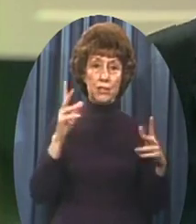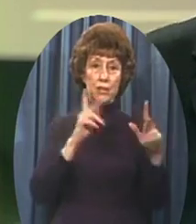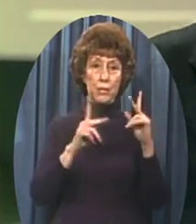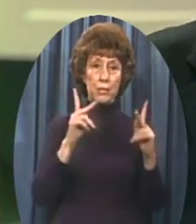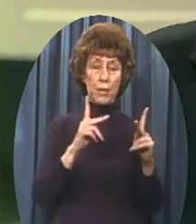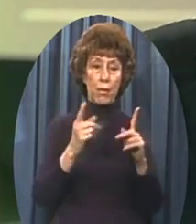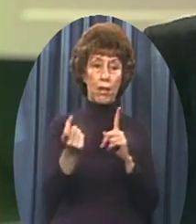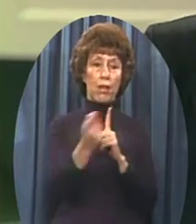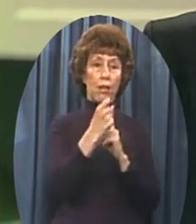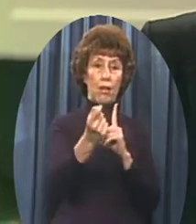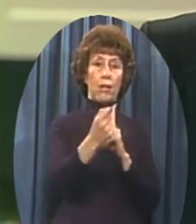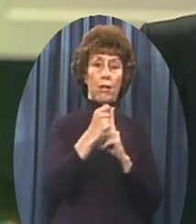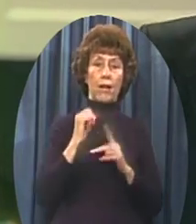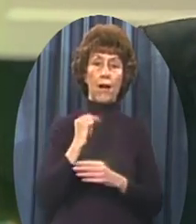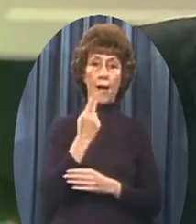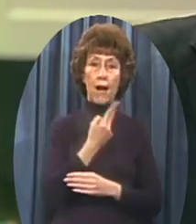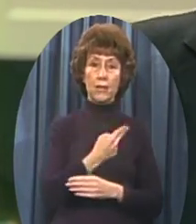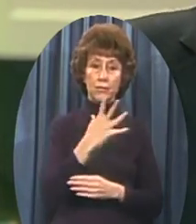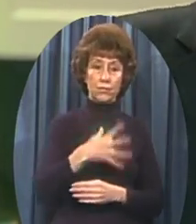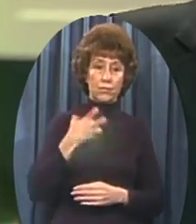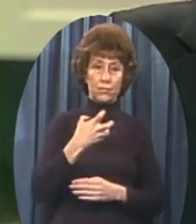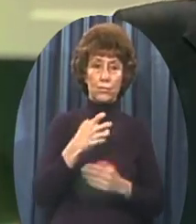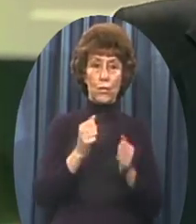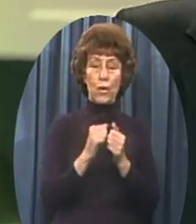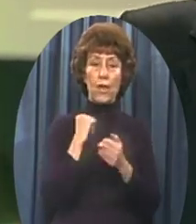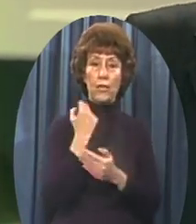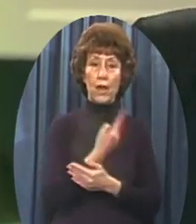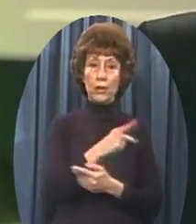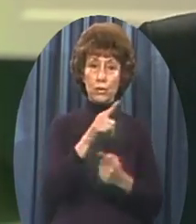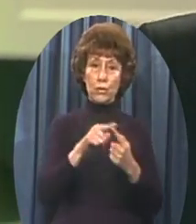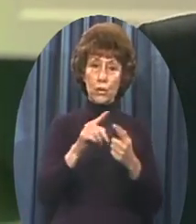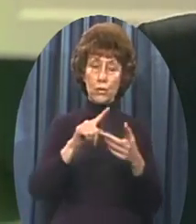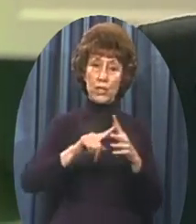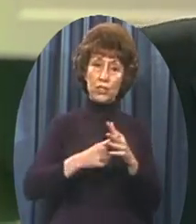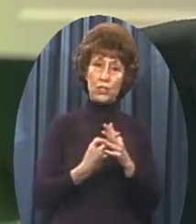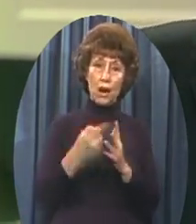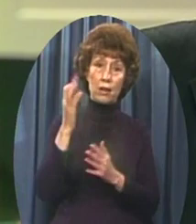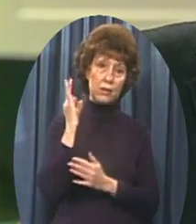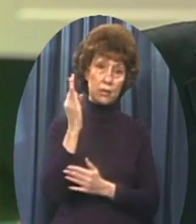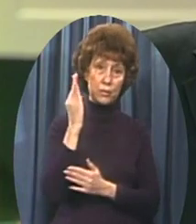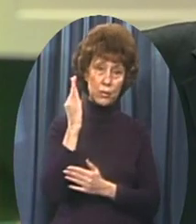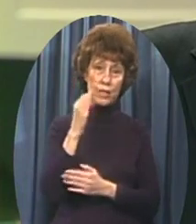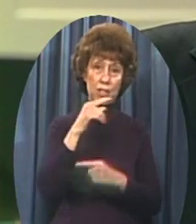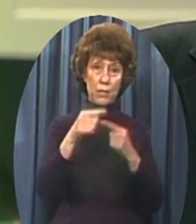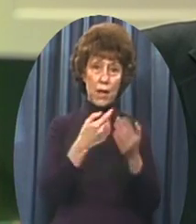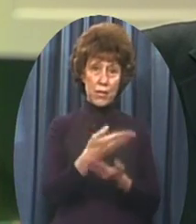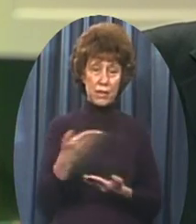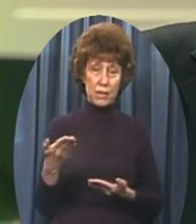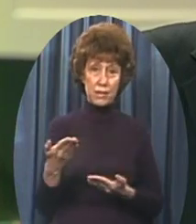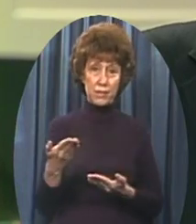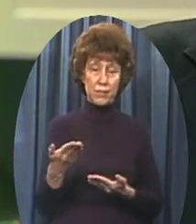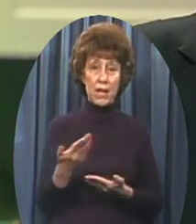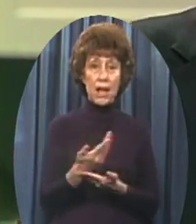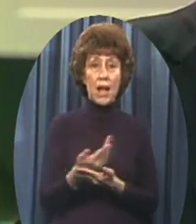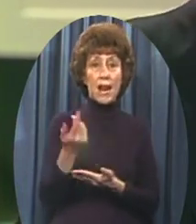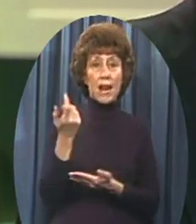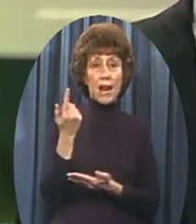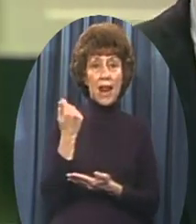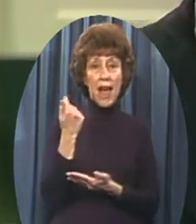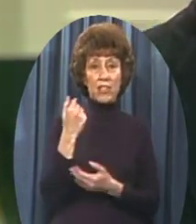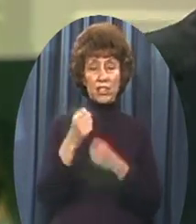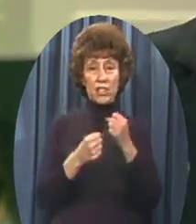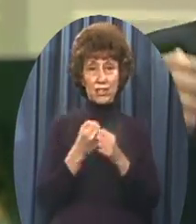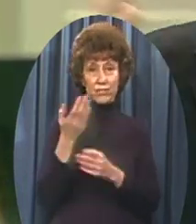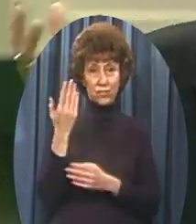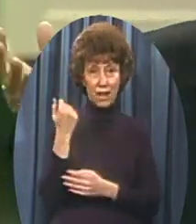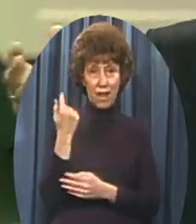to hammer away on these issues. For example, the pornography industry last year, legal porn, legal pornography. I'm